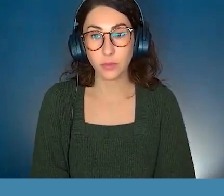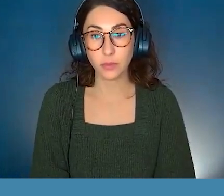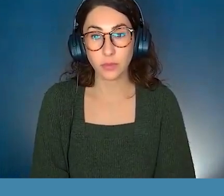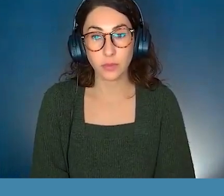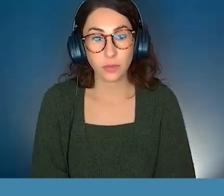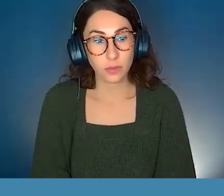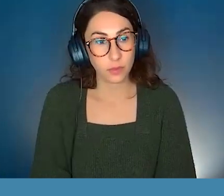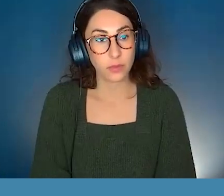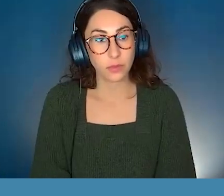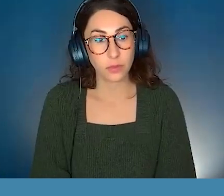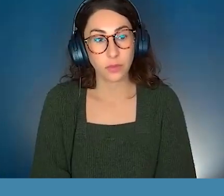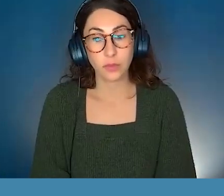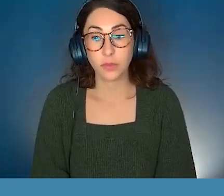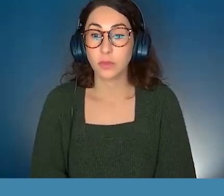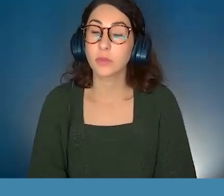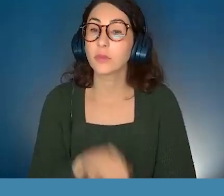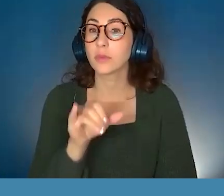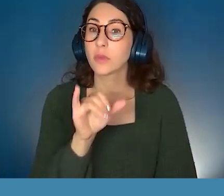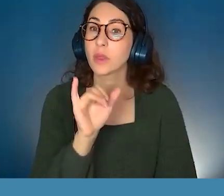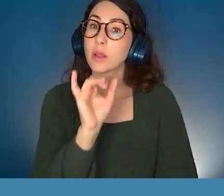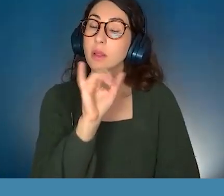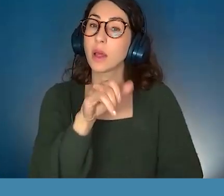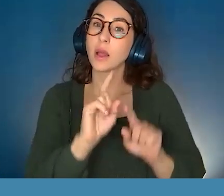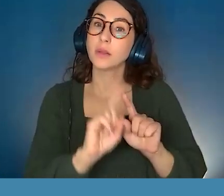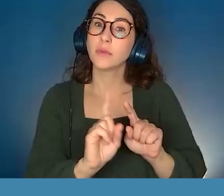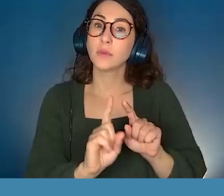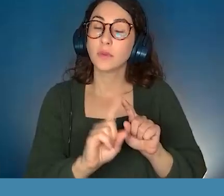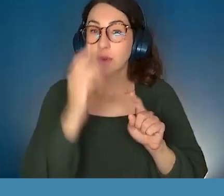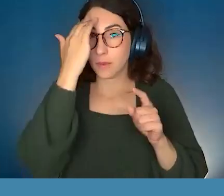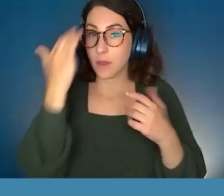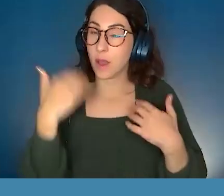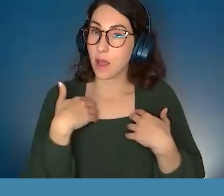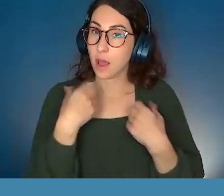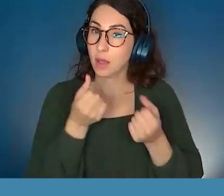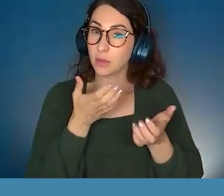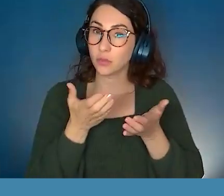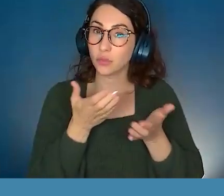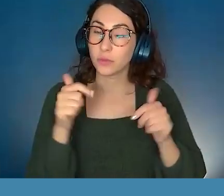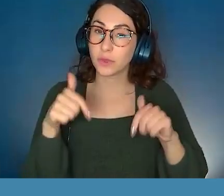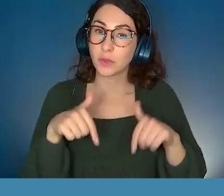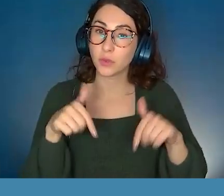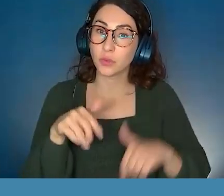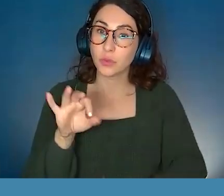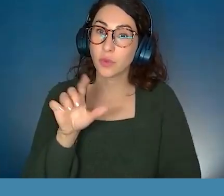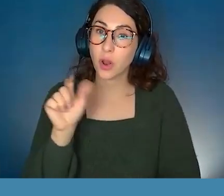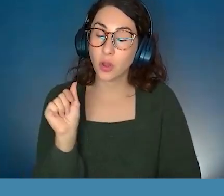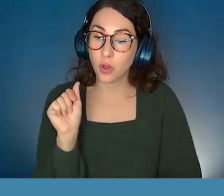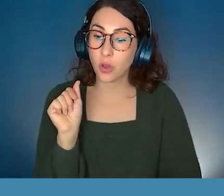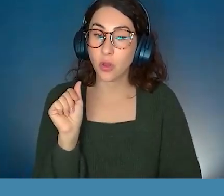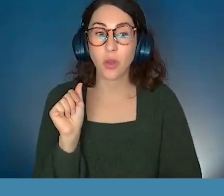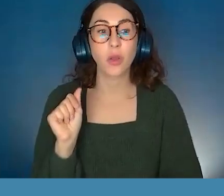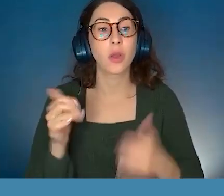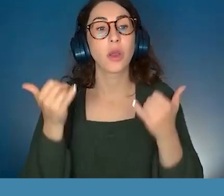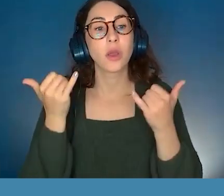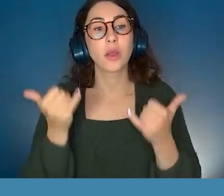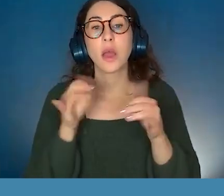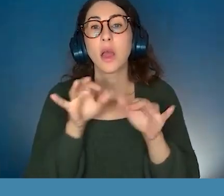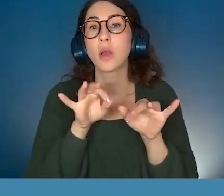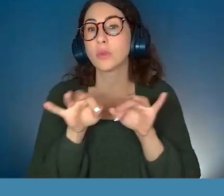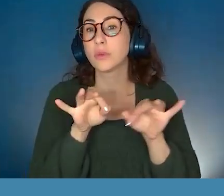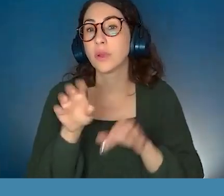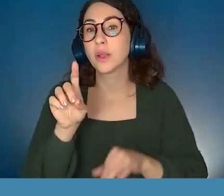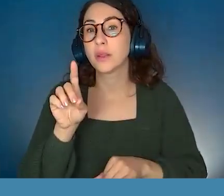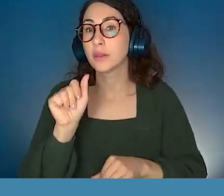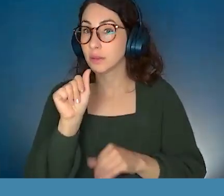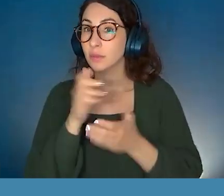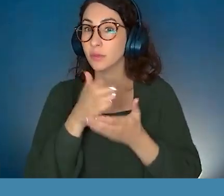So that's our basic rundown with different mental health services across the state of Florida. We want to tell you a little bit about Disability Rights Florida and